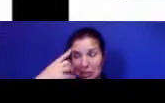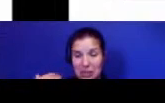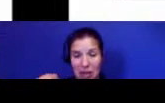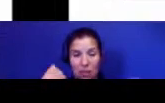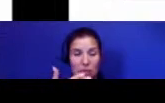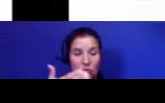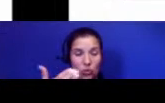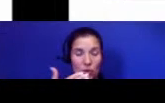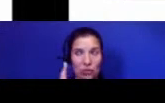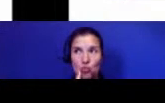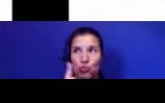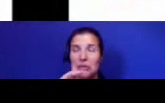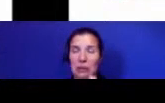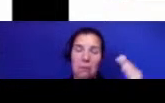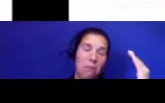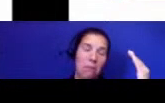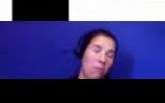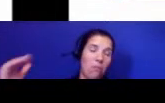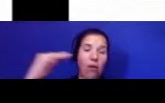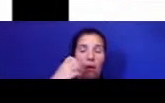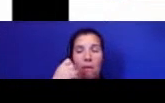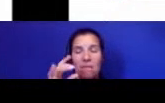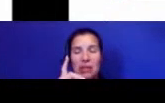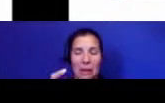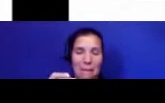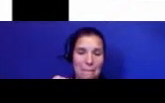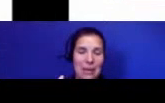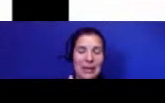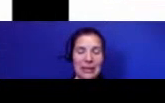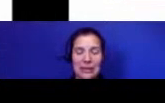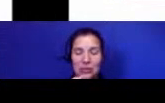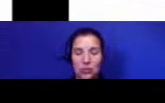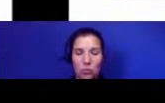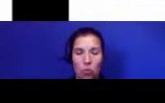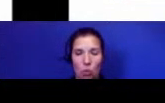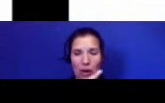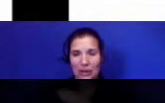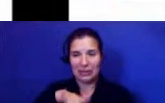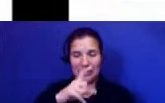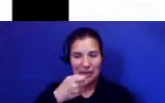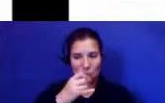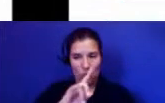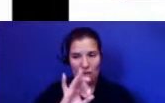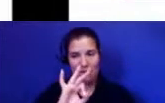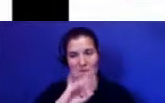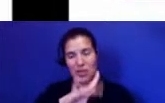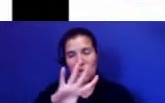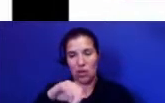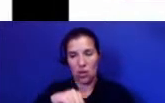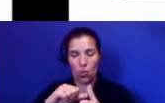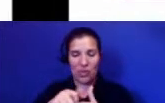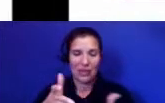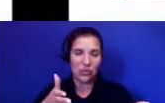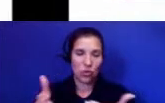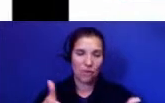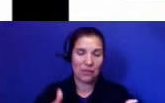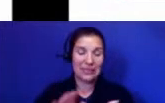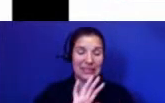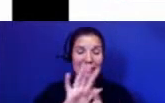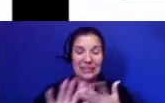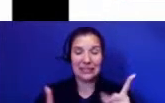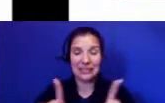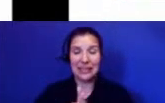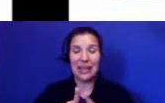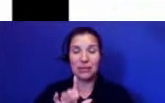schools goes above and beyond the immediate supports that children and young people get when they engage in these services. These same schools